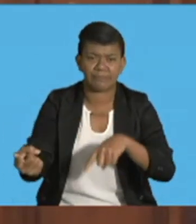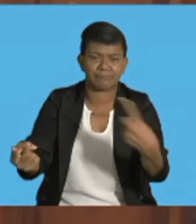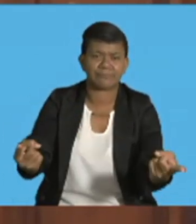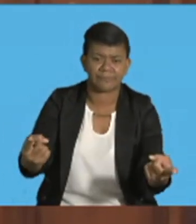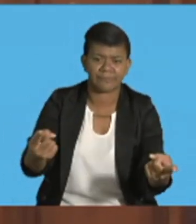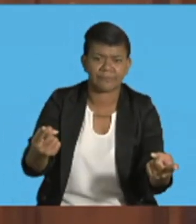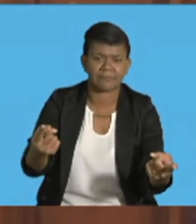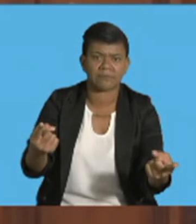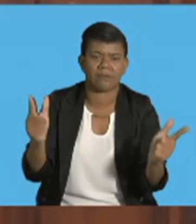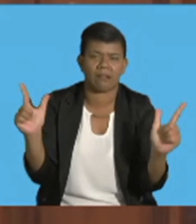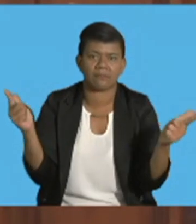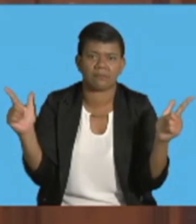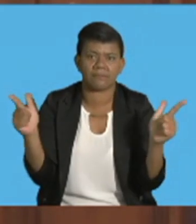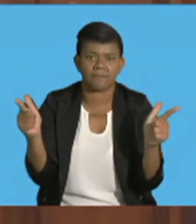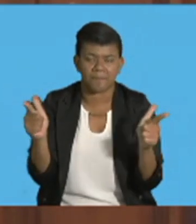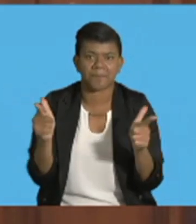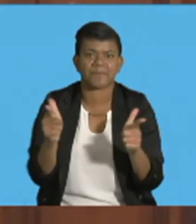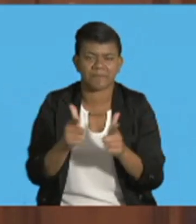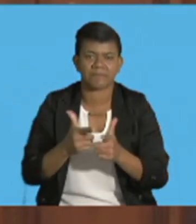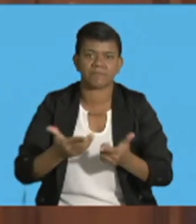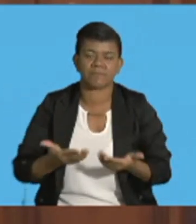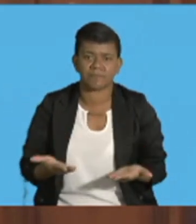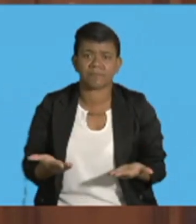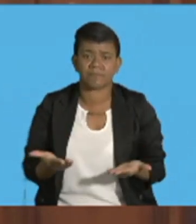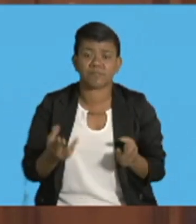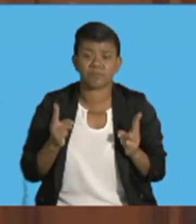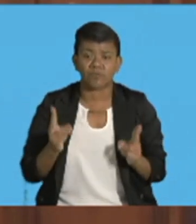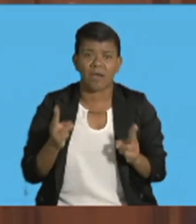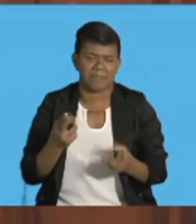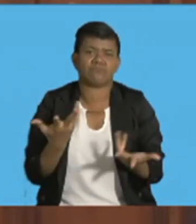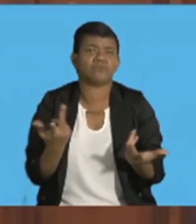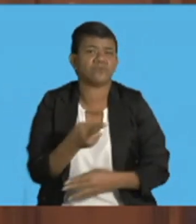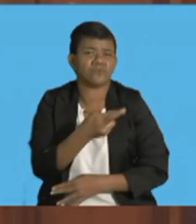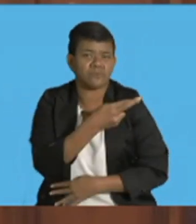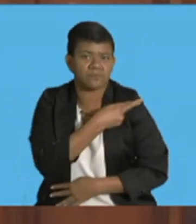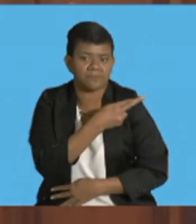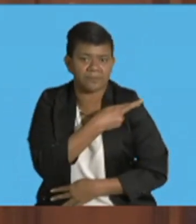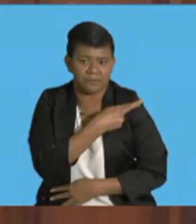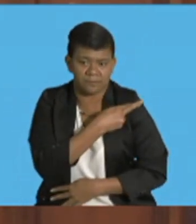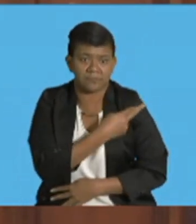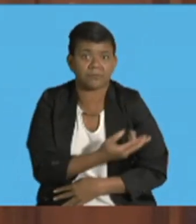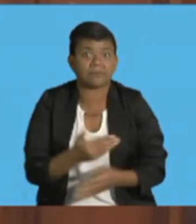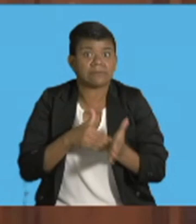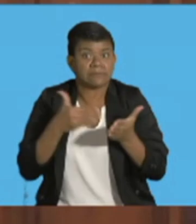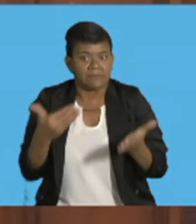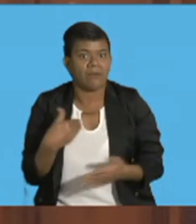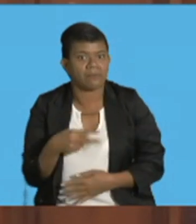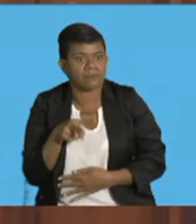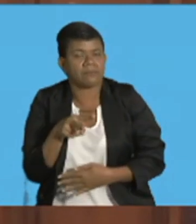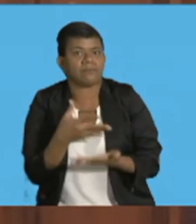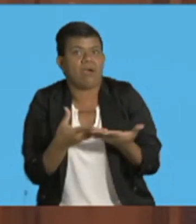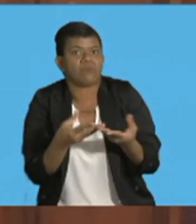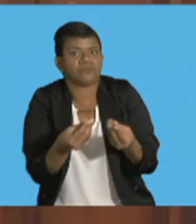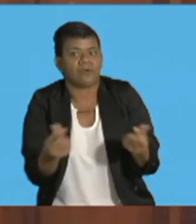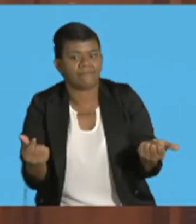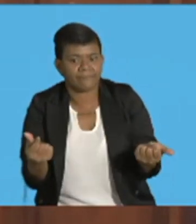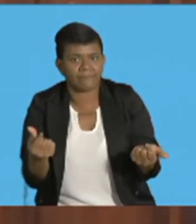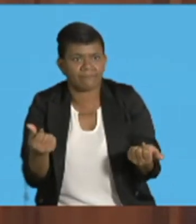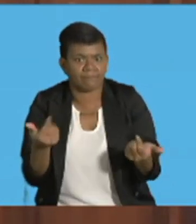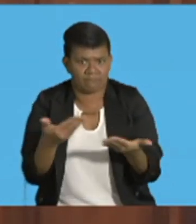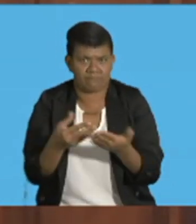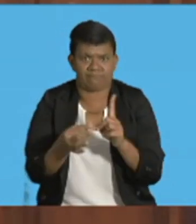Assembly. Thank you for your stewardship. The coming years will be a vital period to save the planet and to